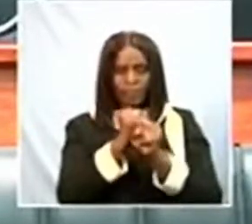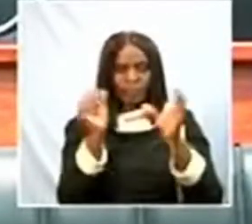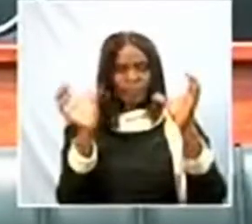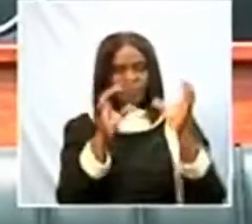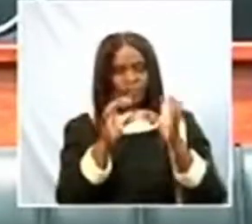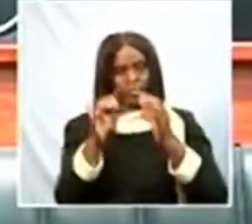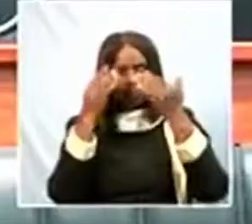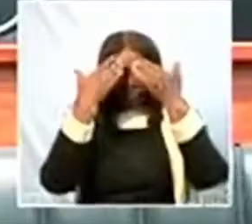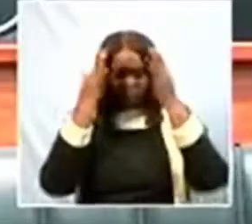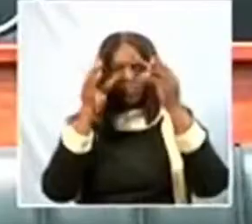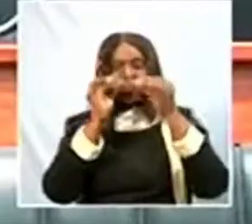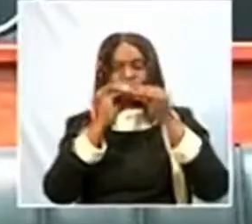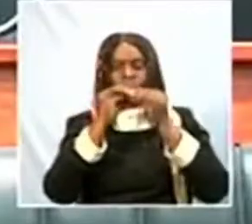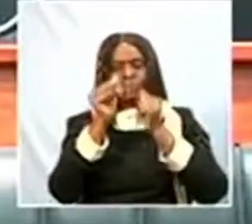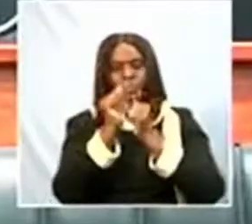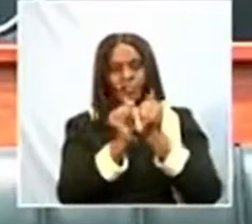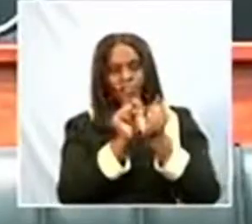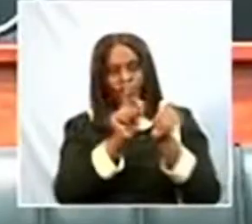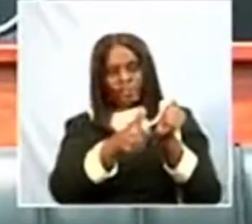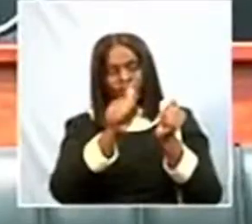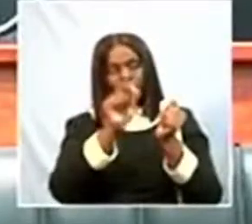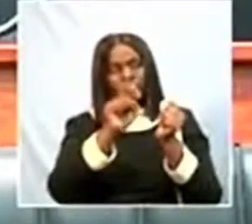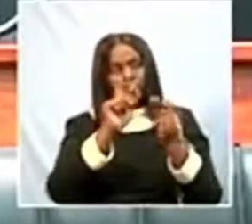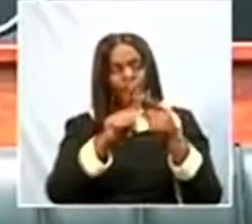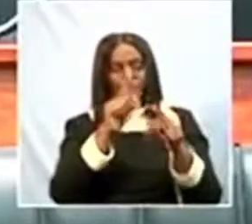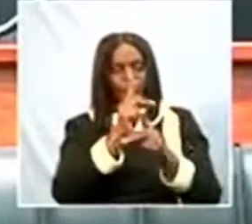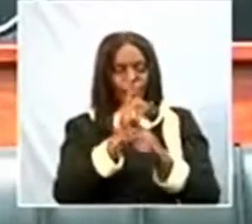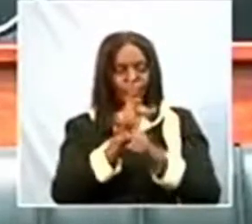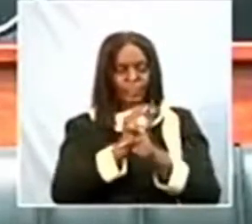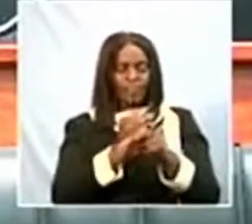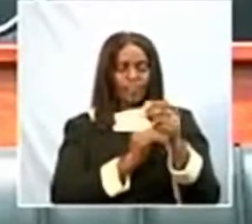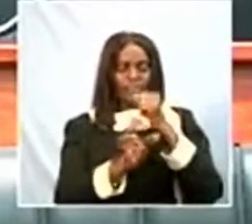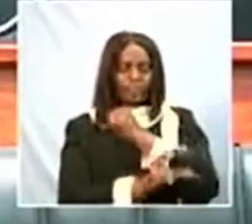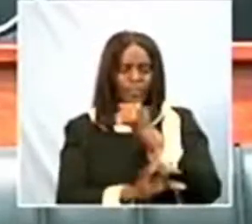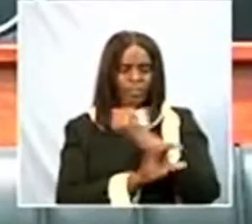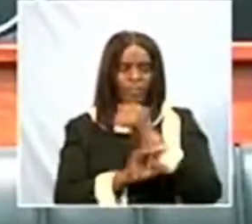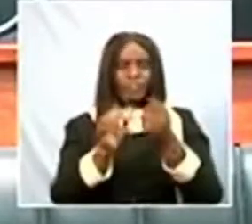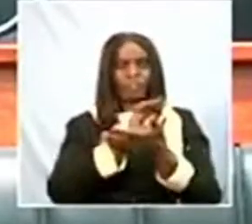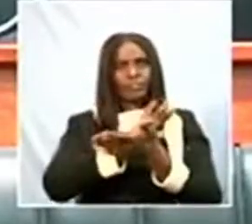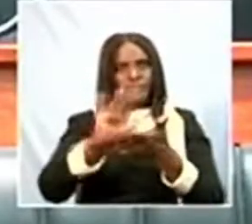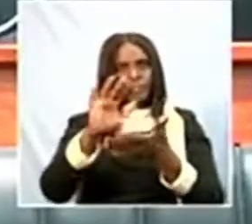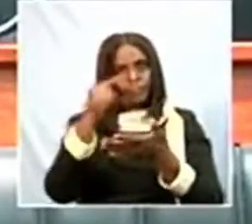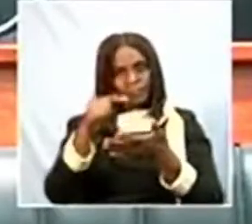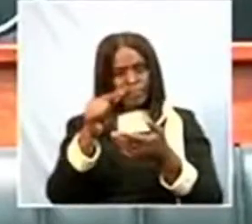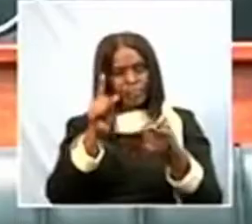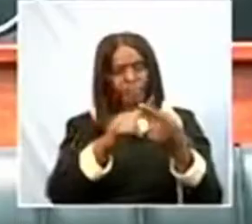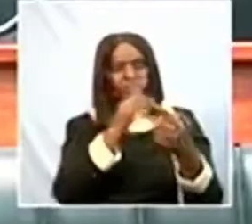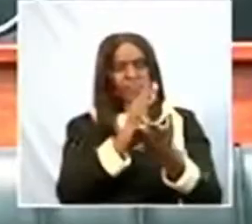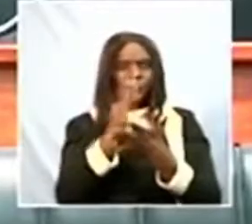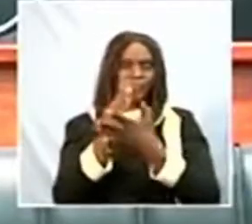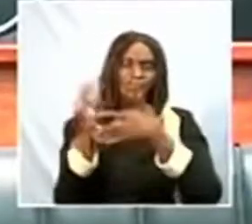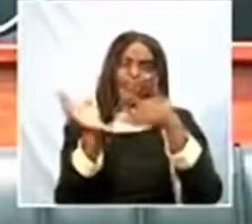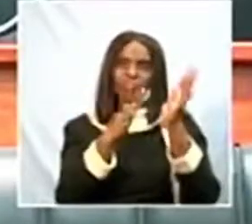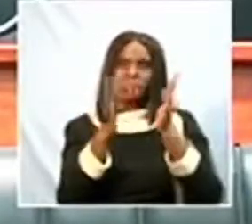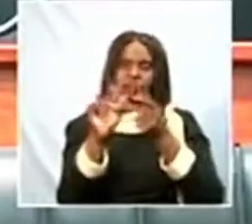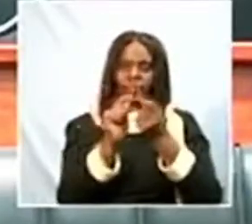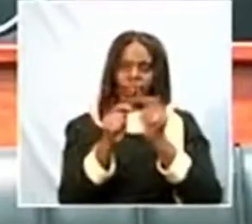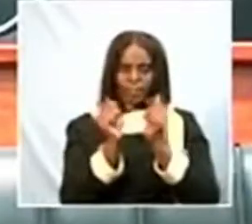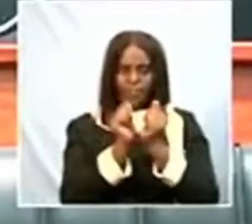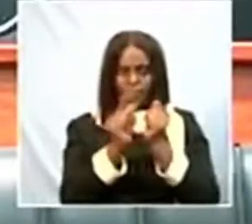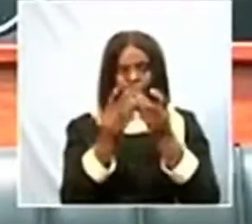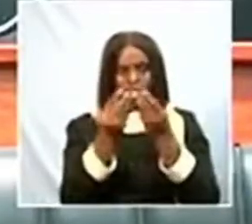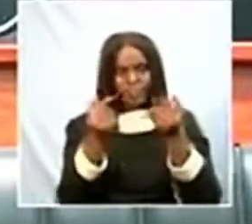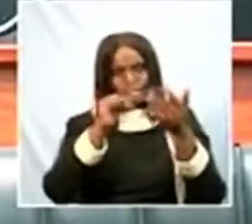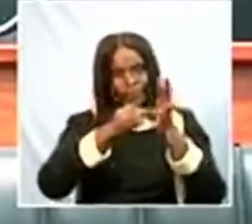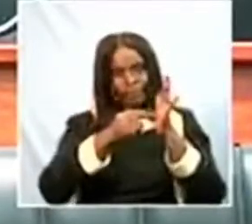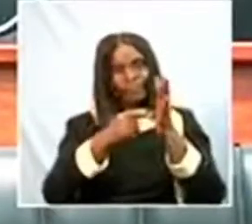community aware of the fact that they need to keep our country clean, green, and healthy to prevent climate change. With these few